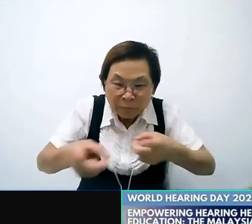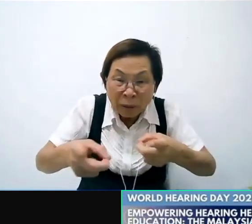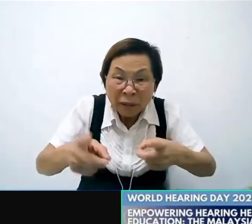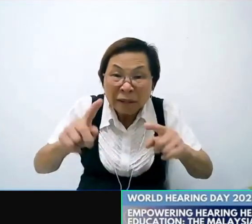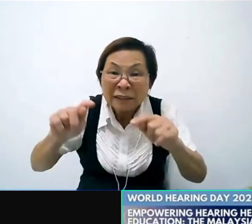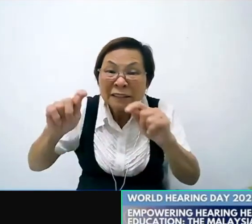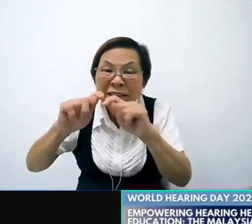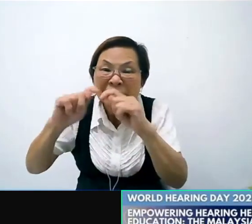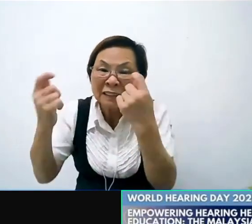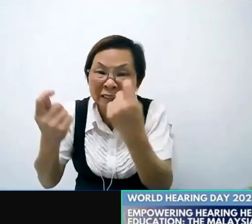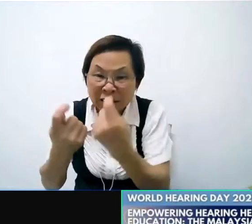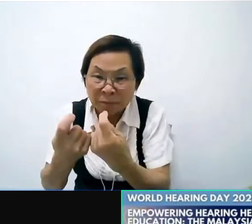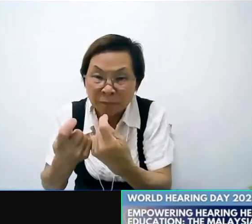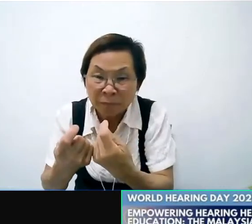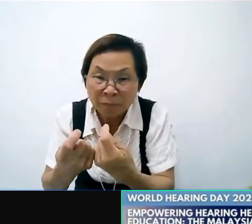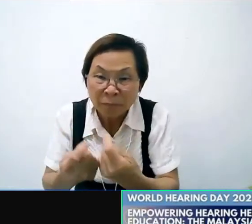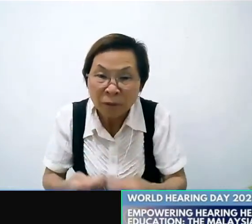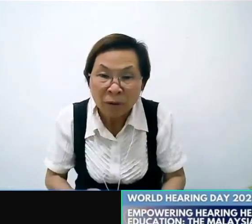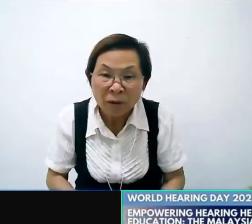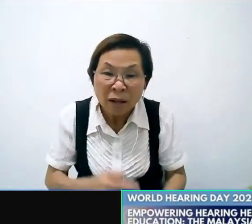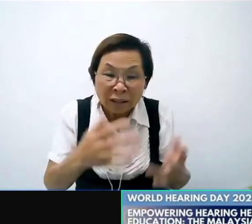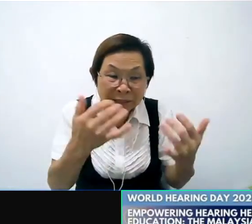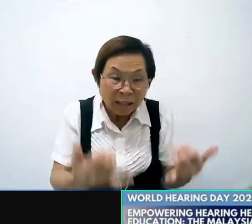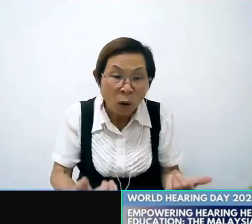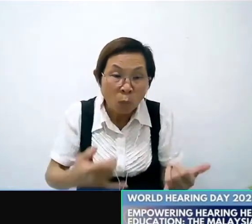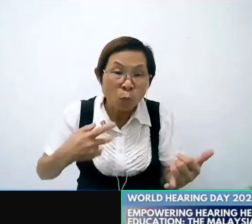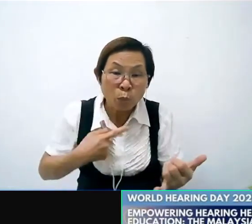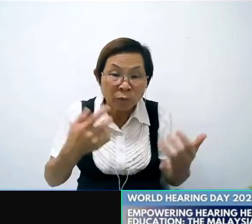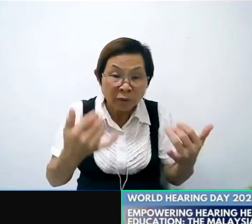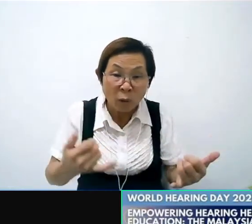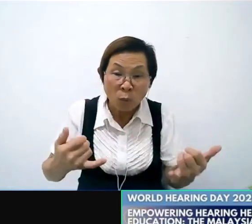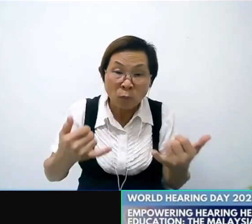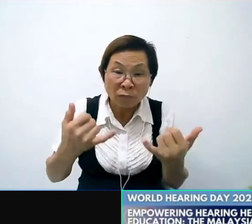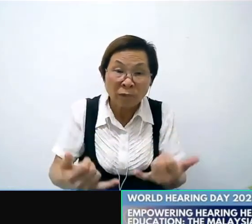this multidisciplinary team. For now, we have to